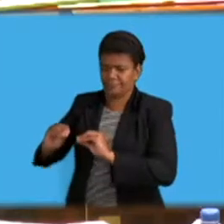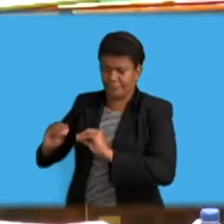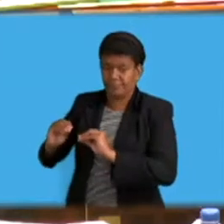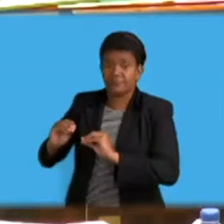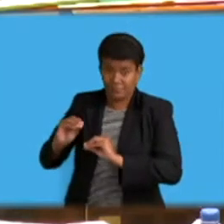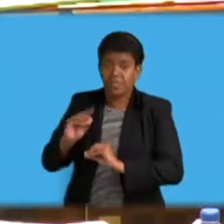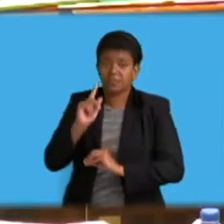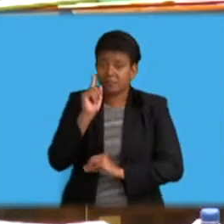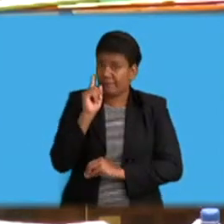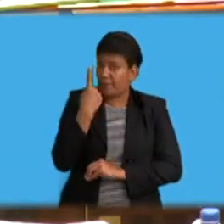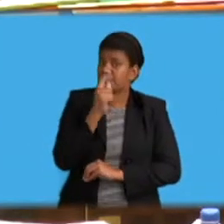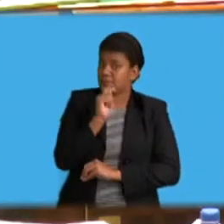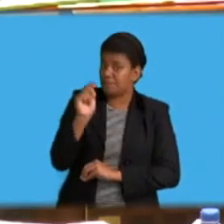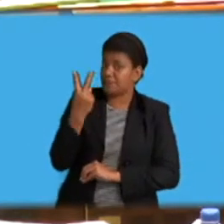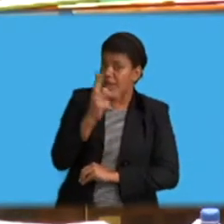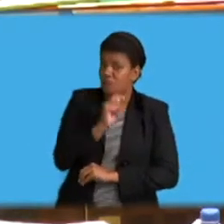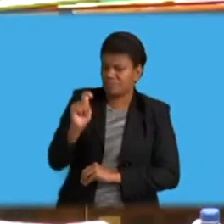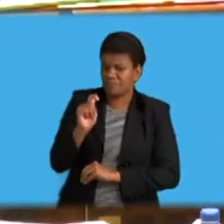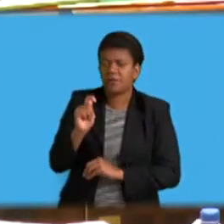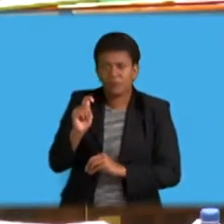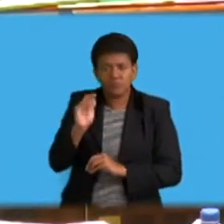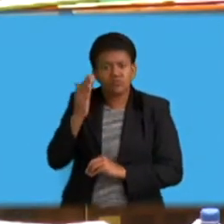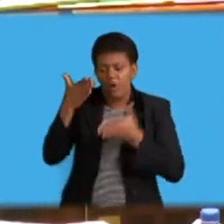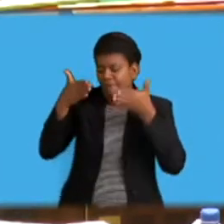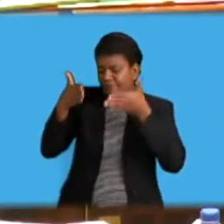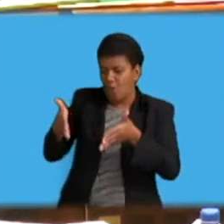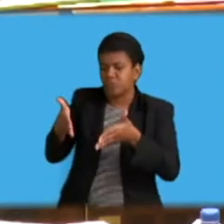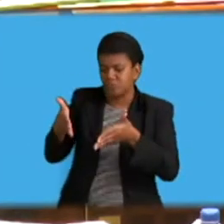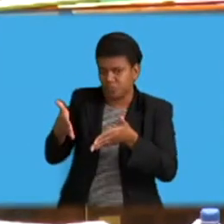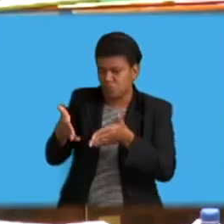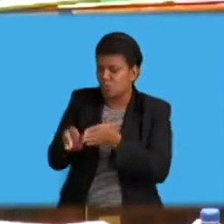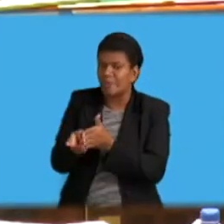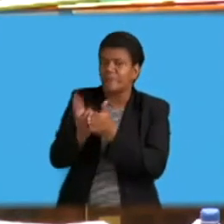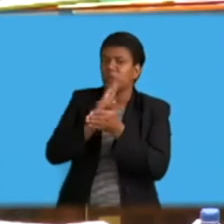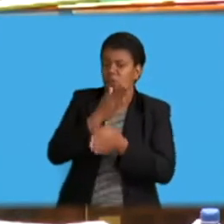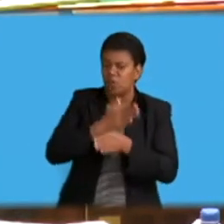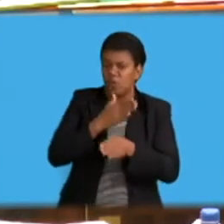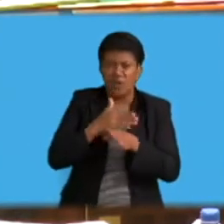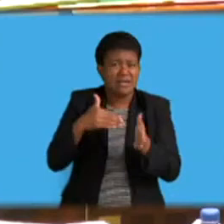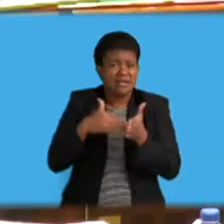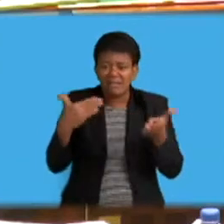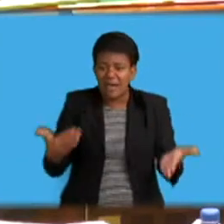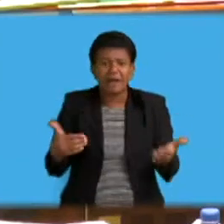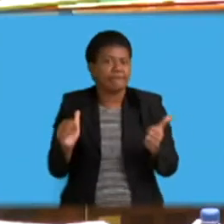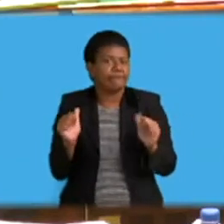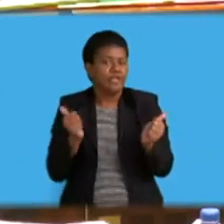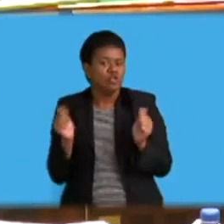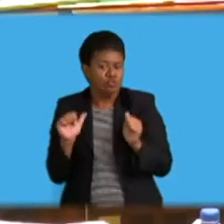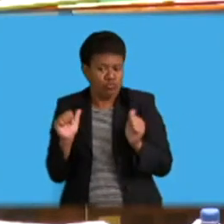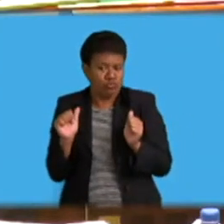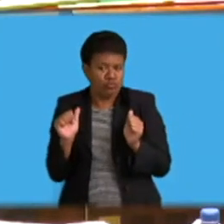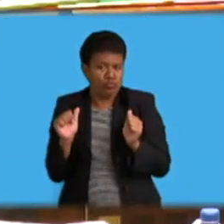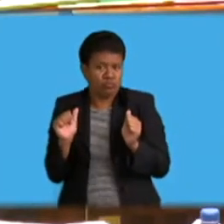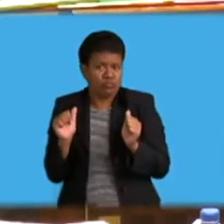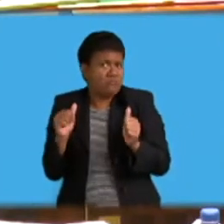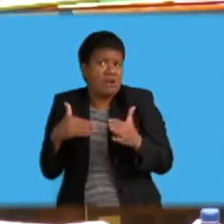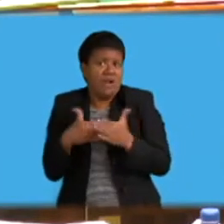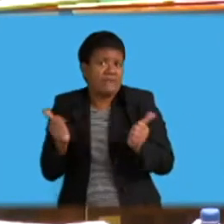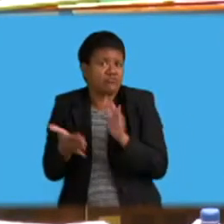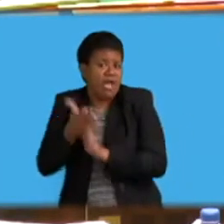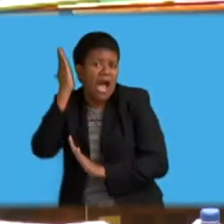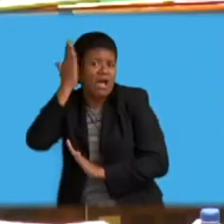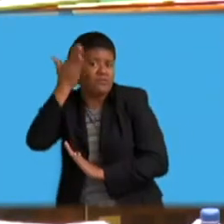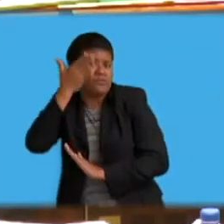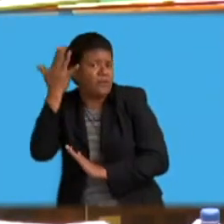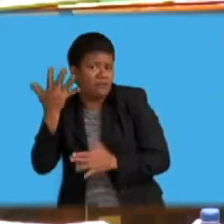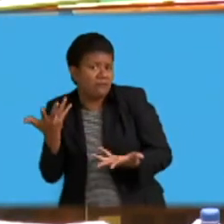vocational centers, and ultimately the ability of our young people to obtain gainful employment. Our NFP